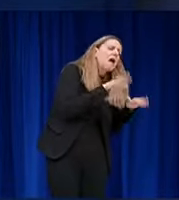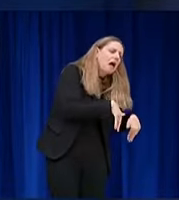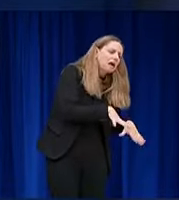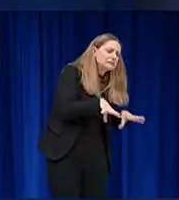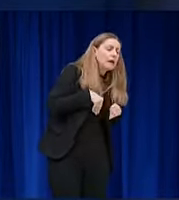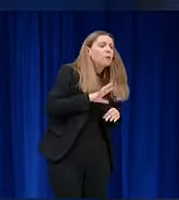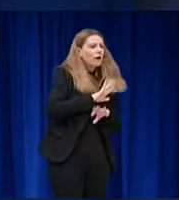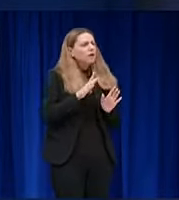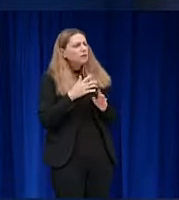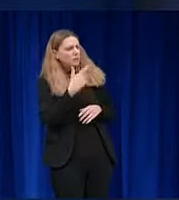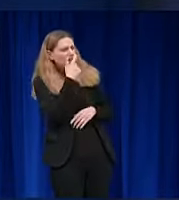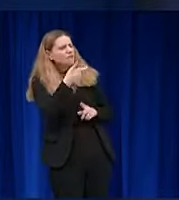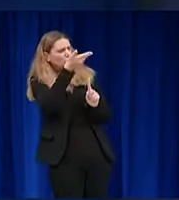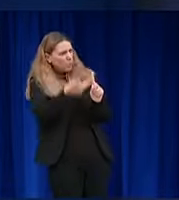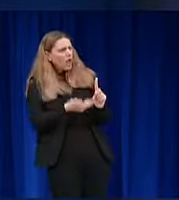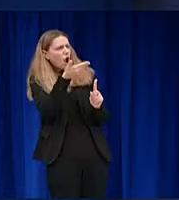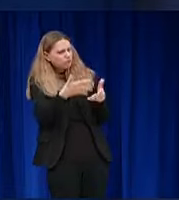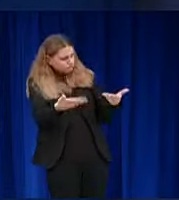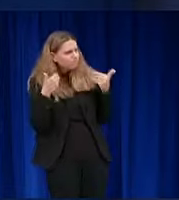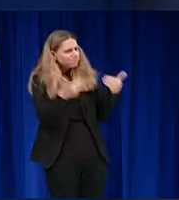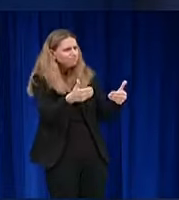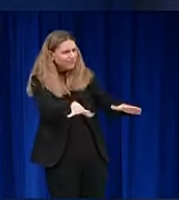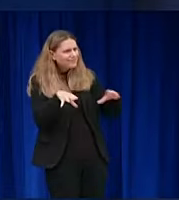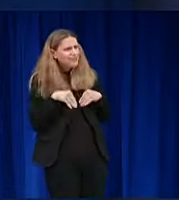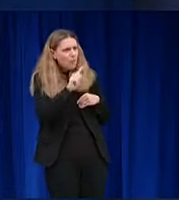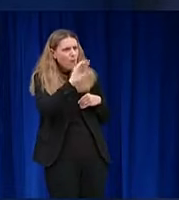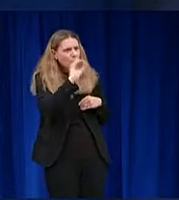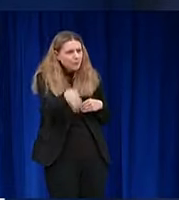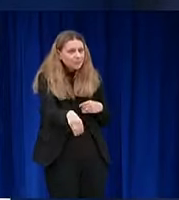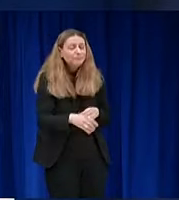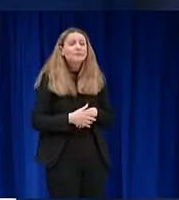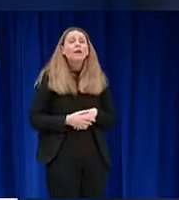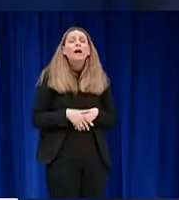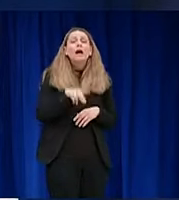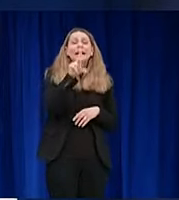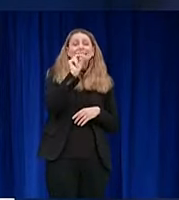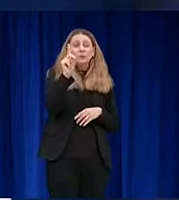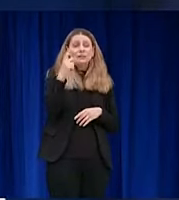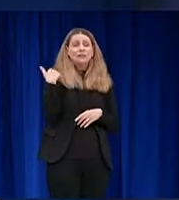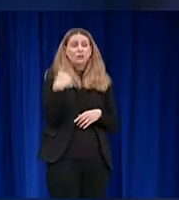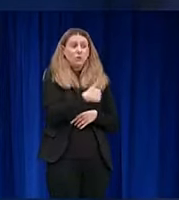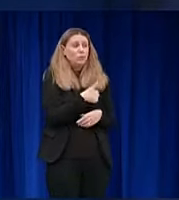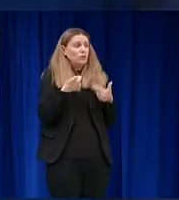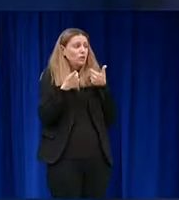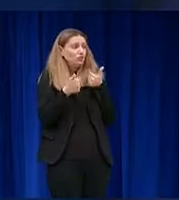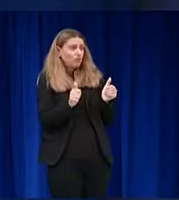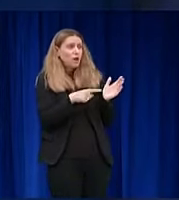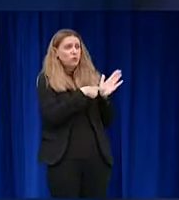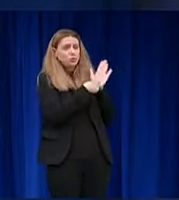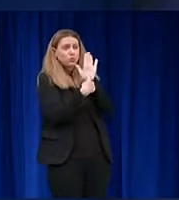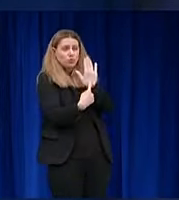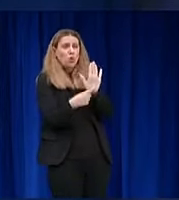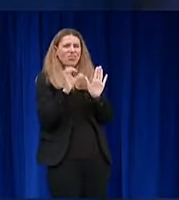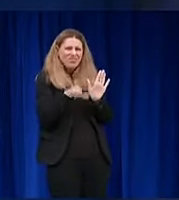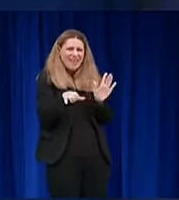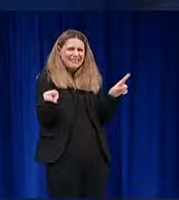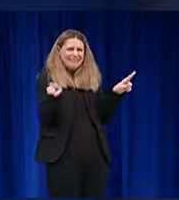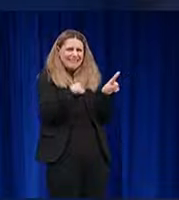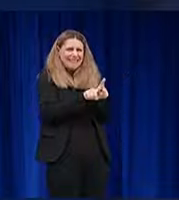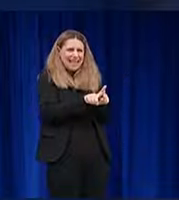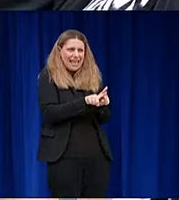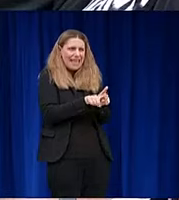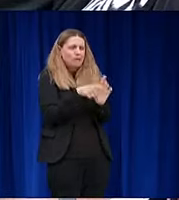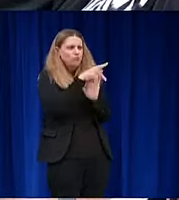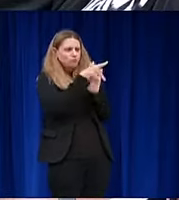others. At the Department of Defense, we strive to reflect those same principles, not only